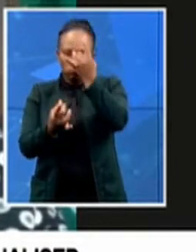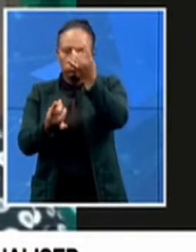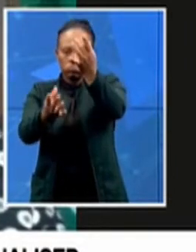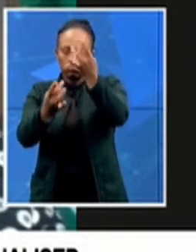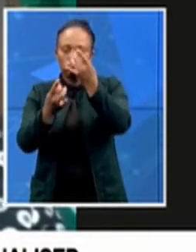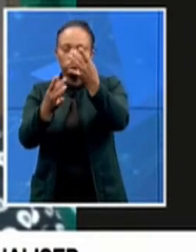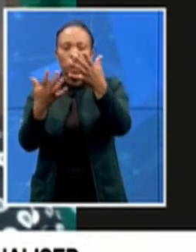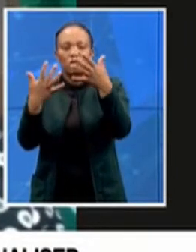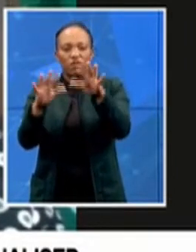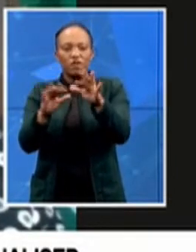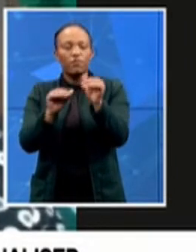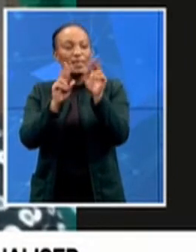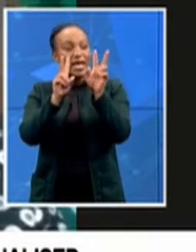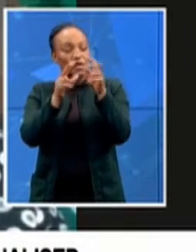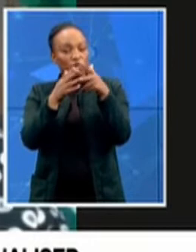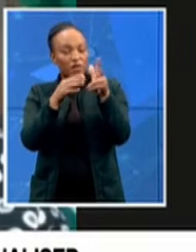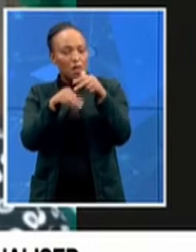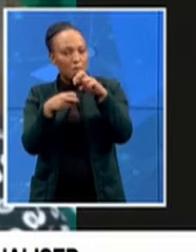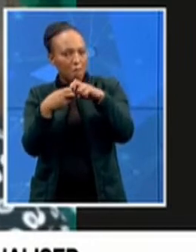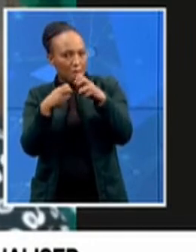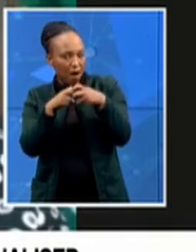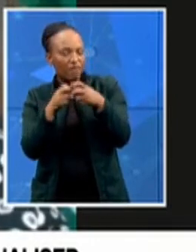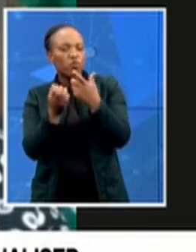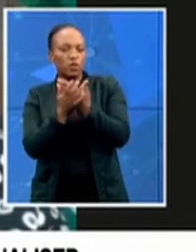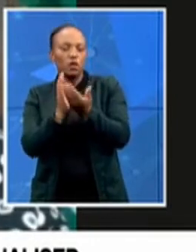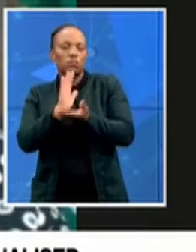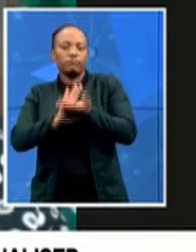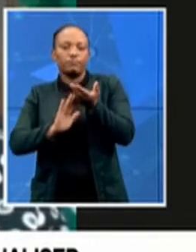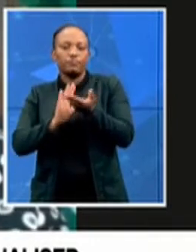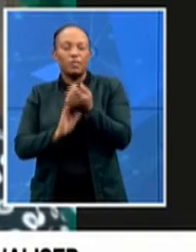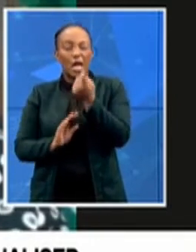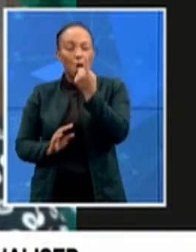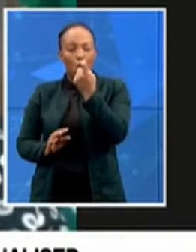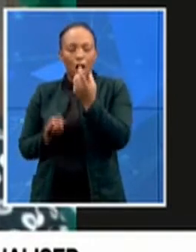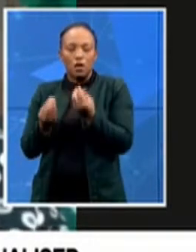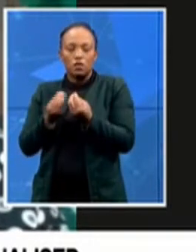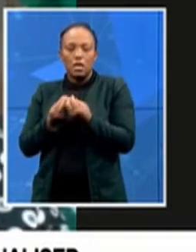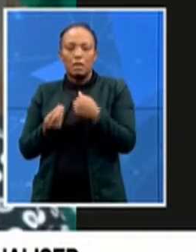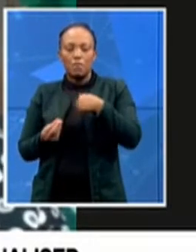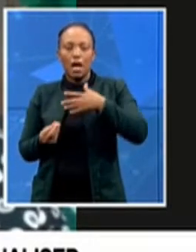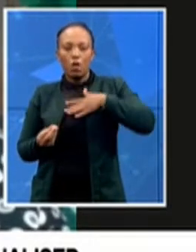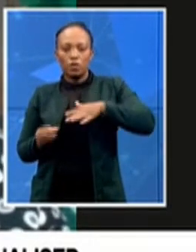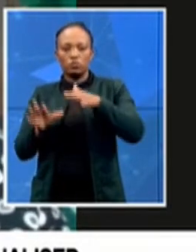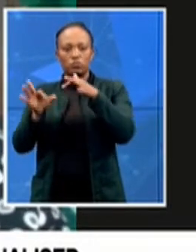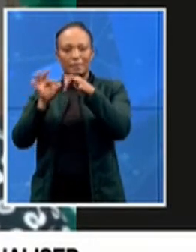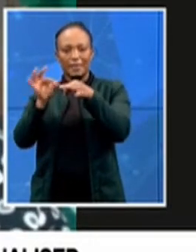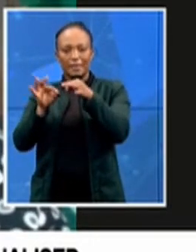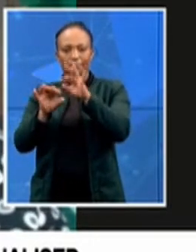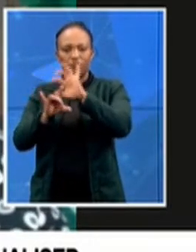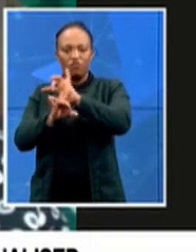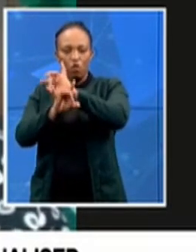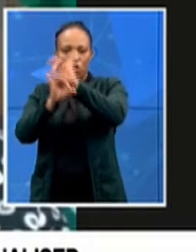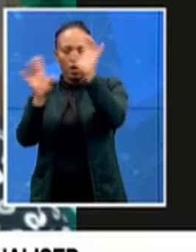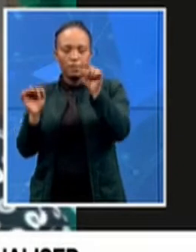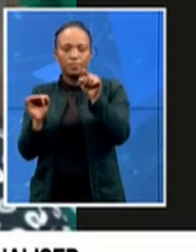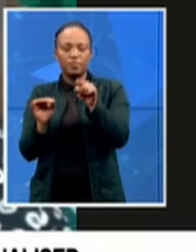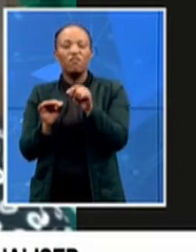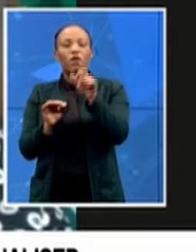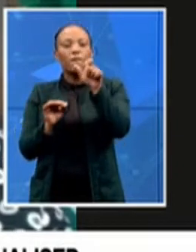that I need to clarify in terms of the walk-ins that has come